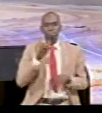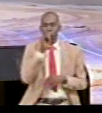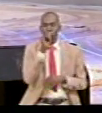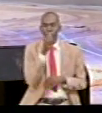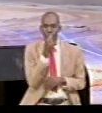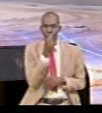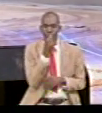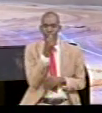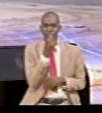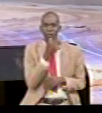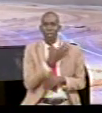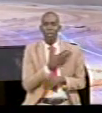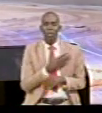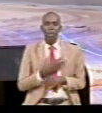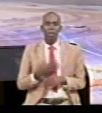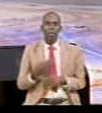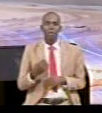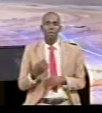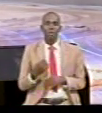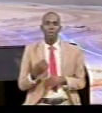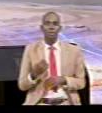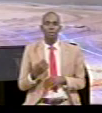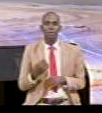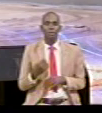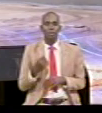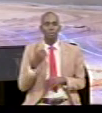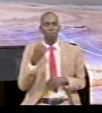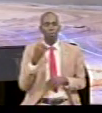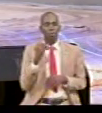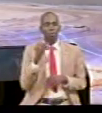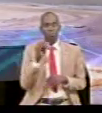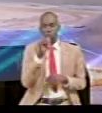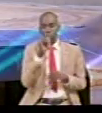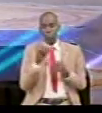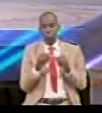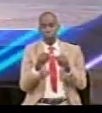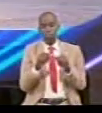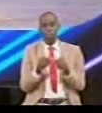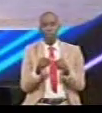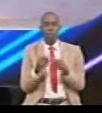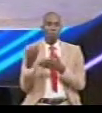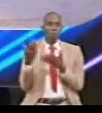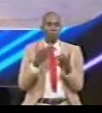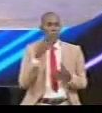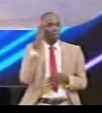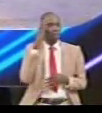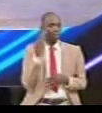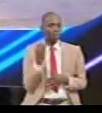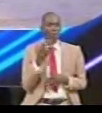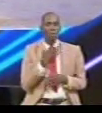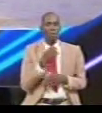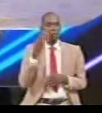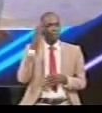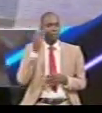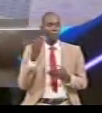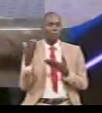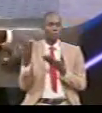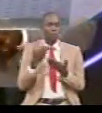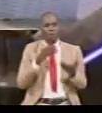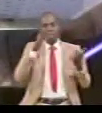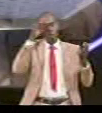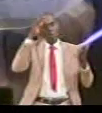and perseverance worketh experience, and experience worketh hope. Then in